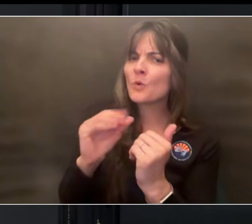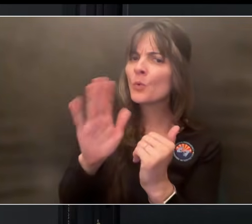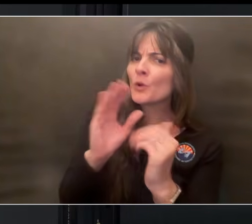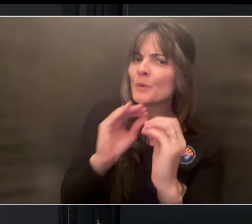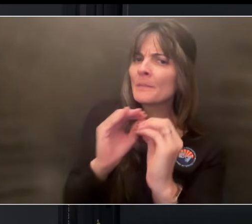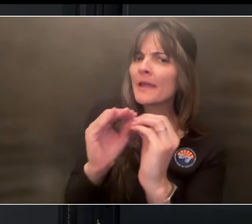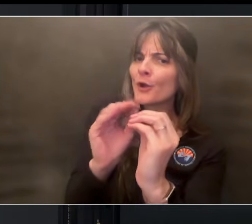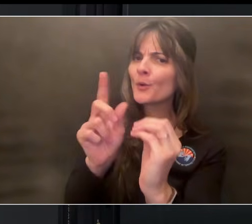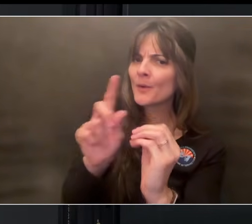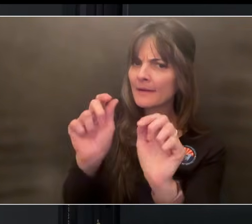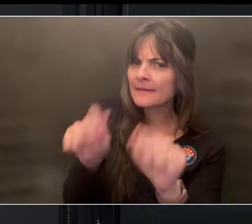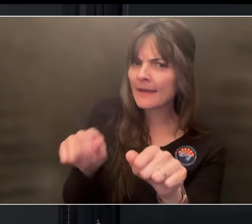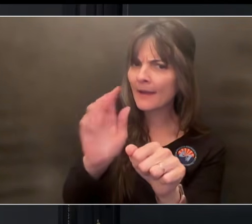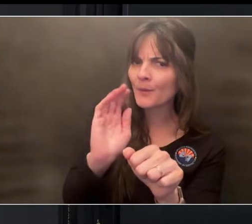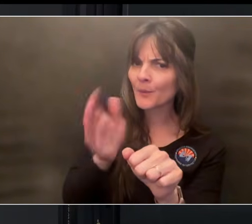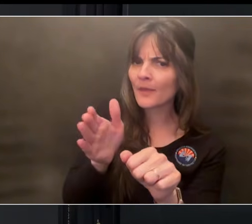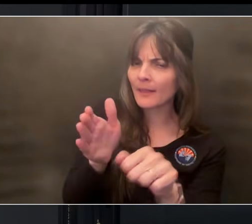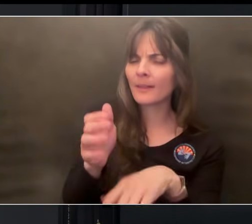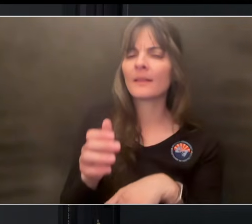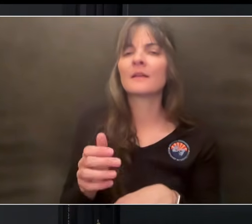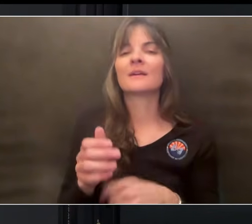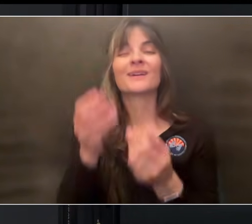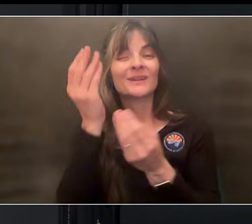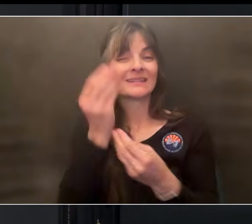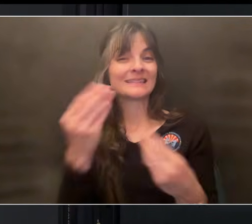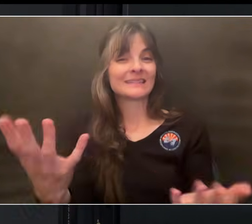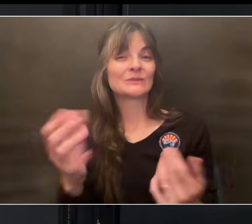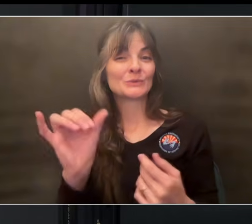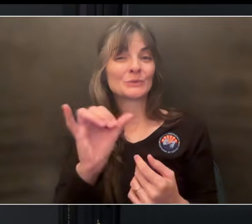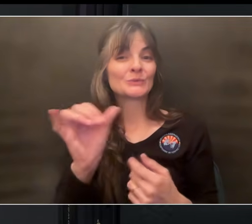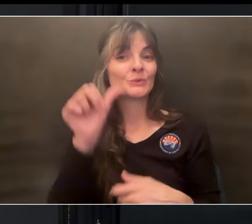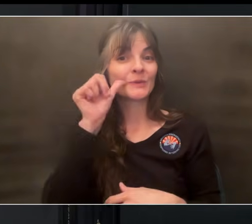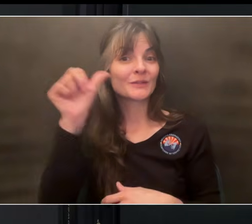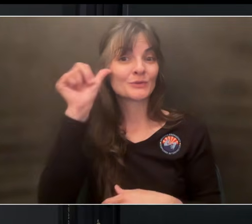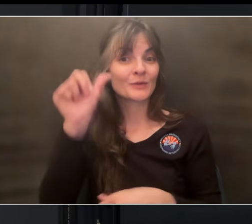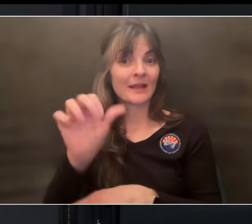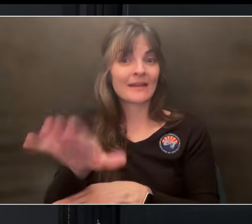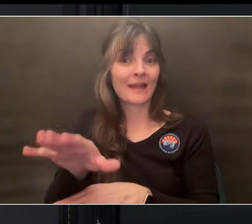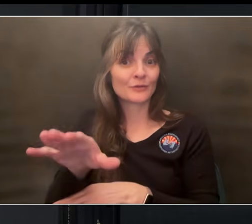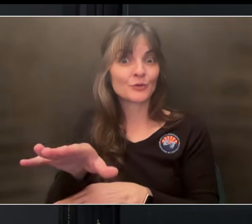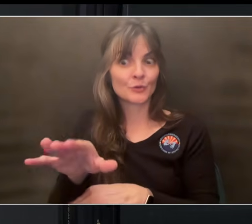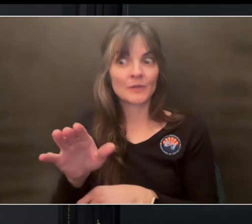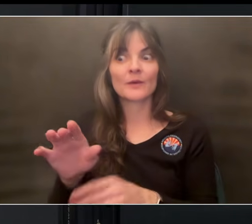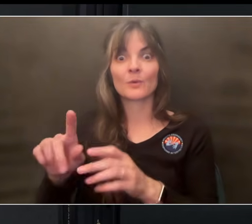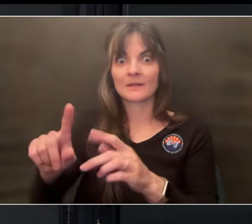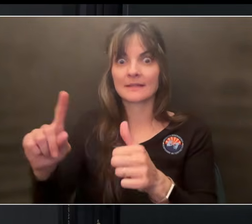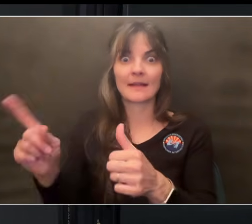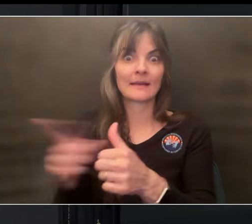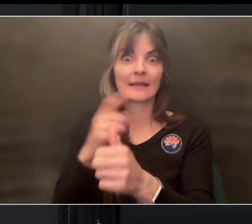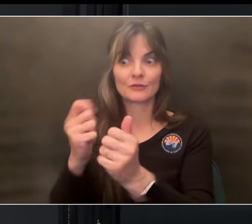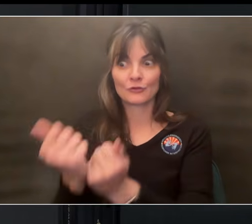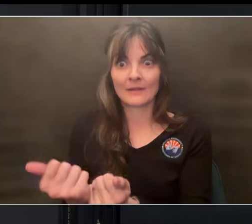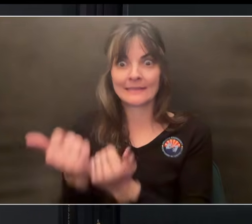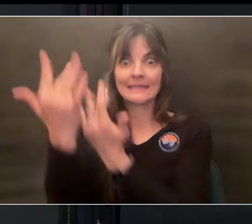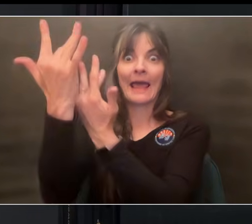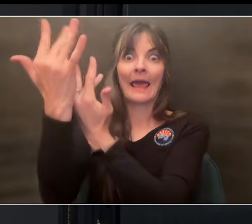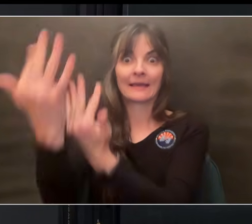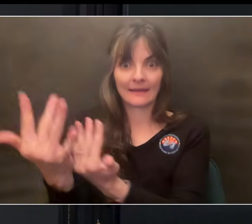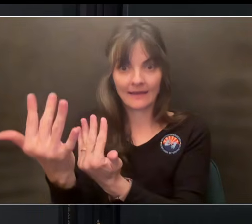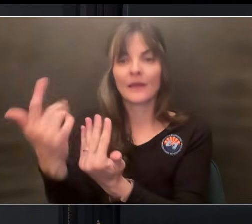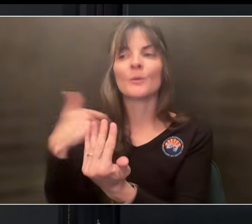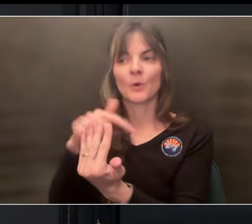they can. Another thing of note is that yesterday afternoon we did have an initial attack. We were able to take care of